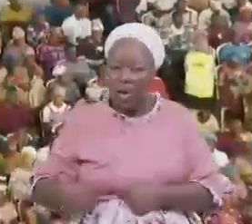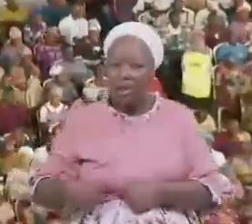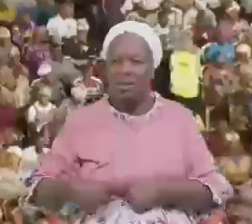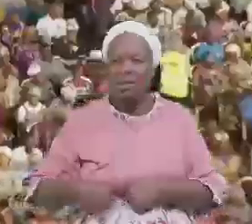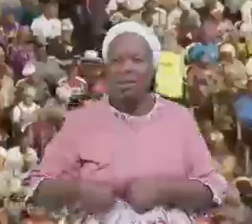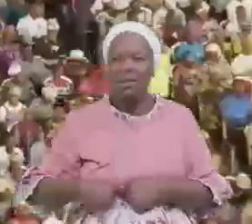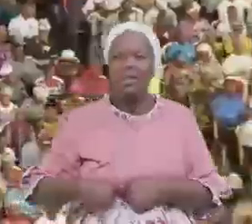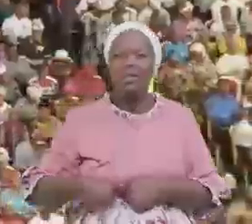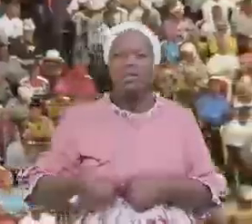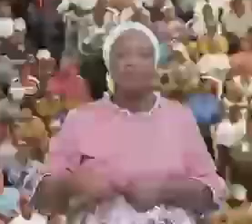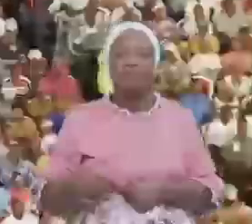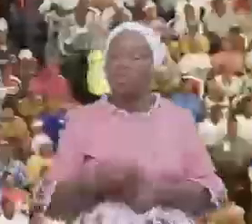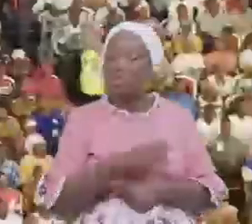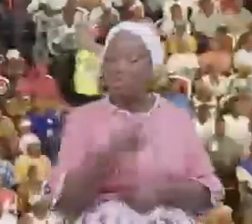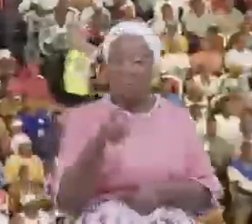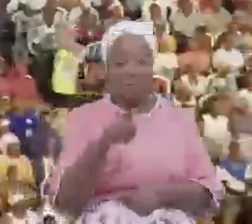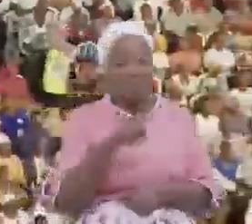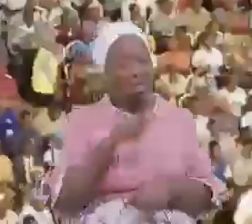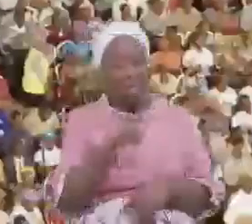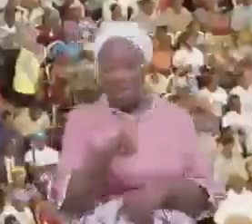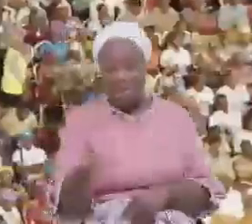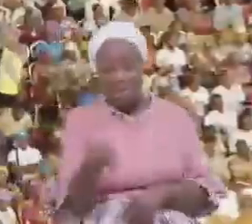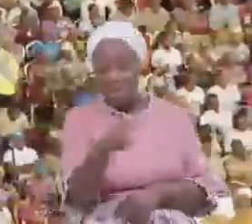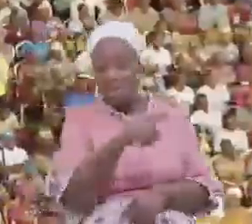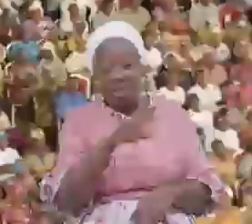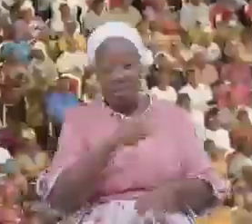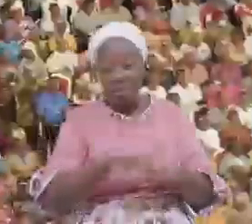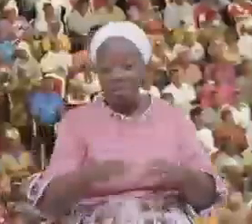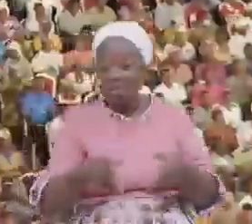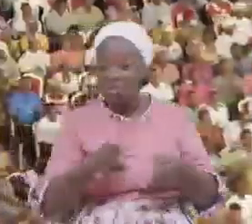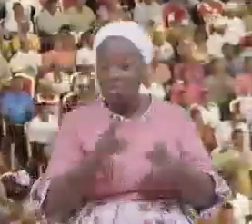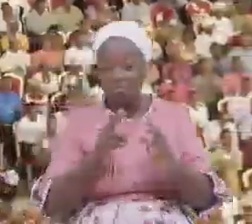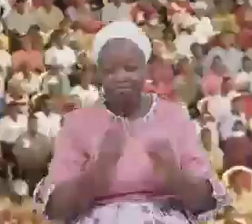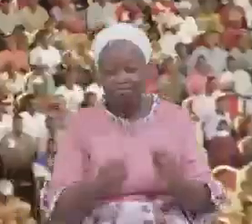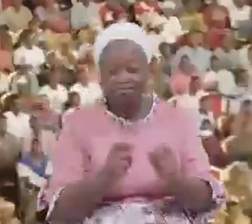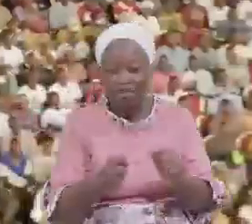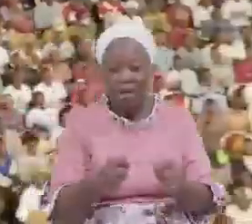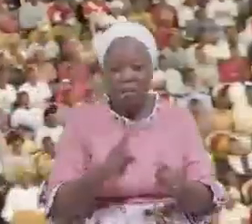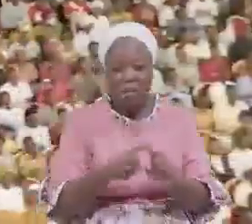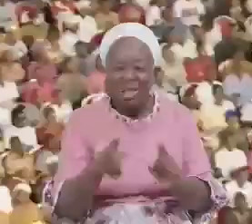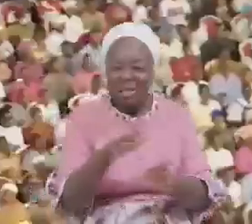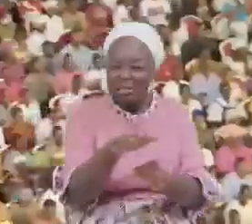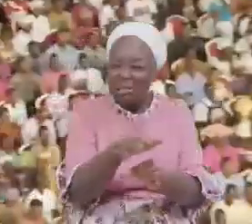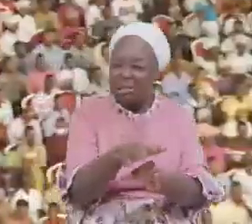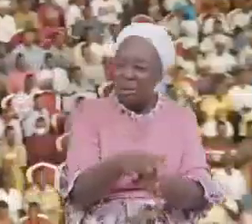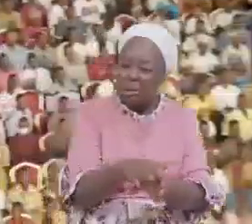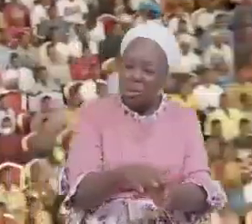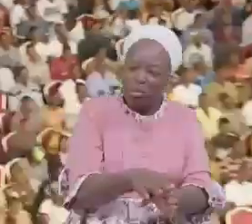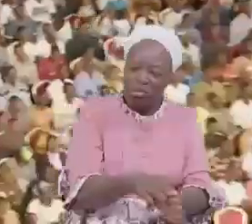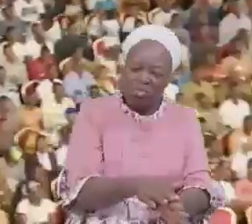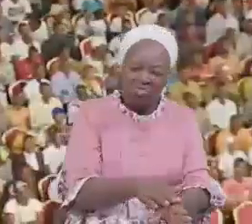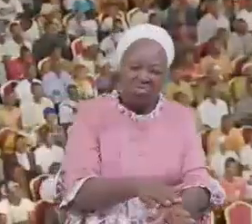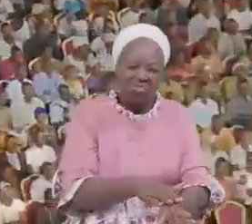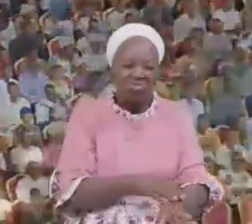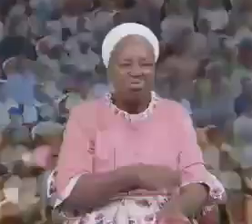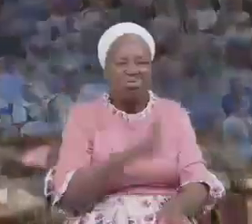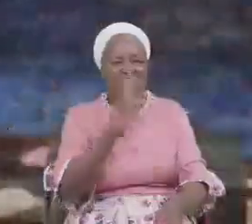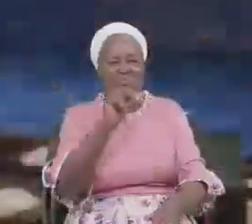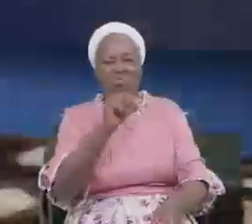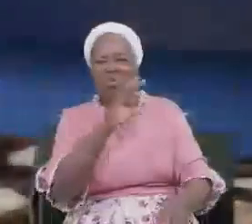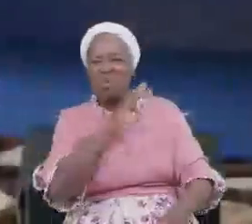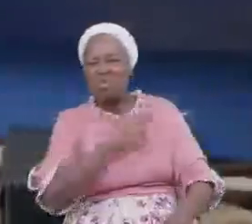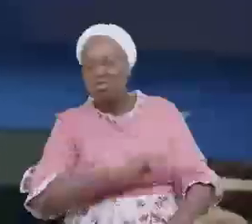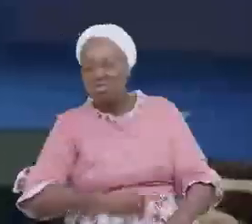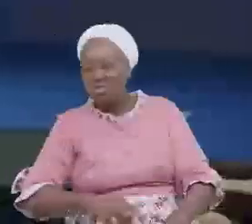don't hurry up. They are sluggish. They are slow. They are retarded. They are looking down and